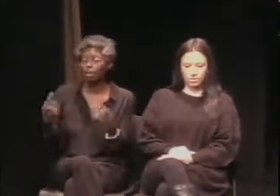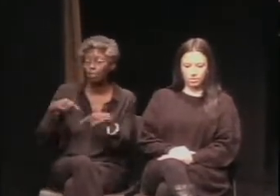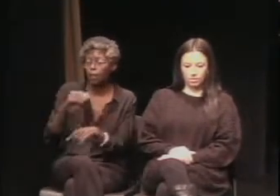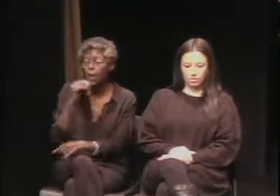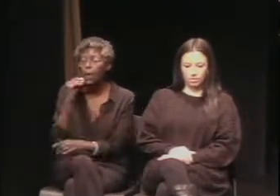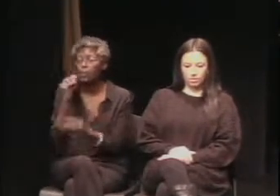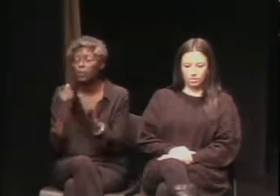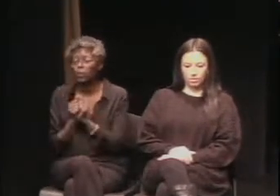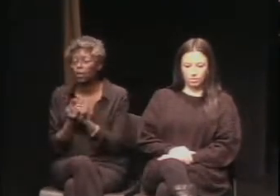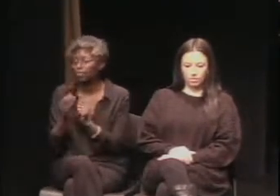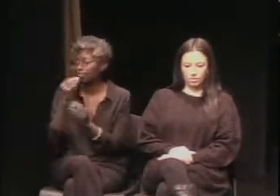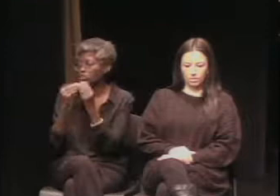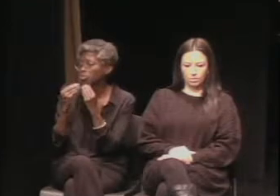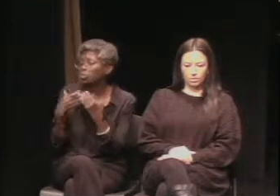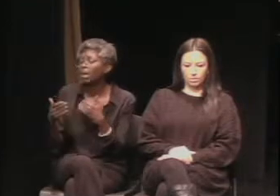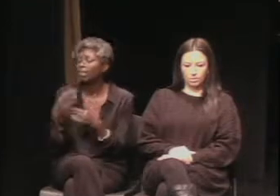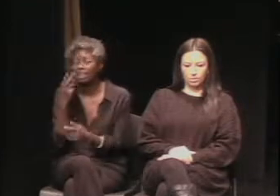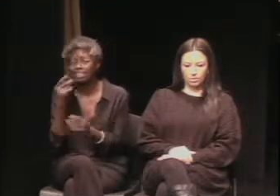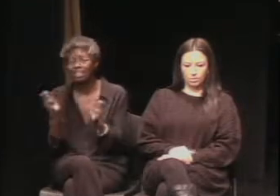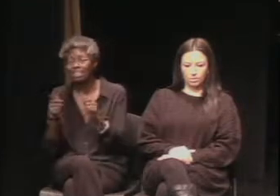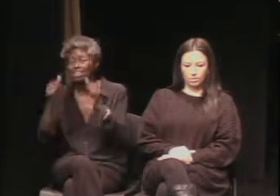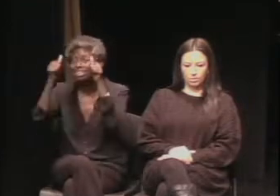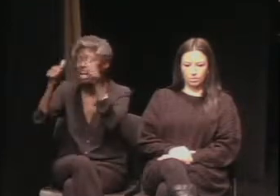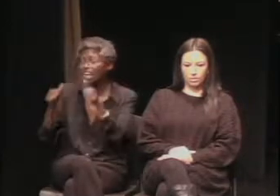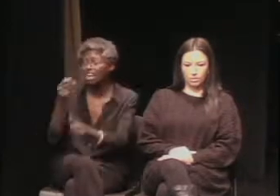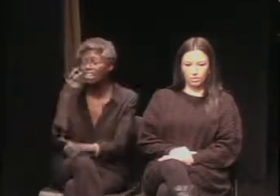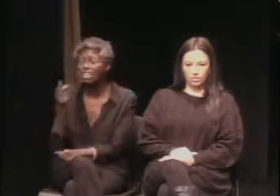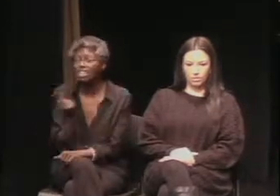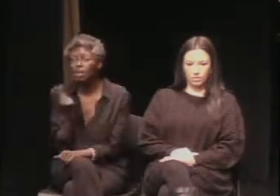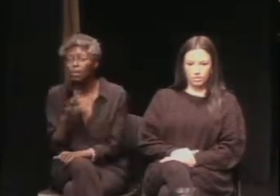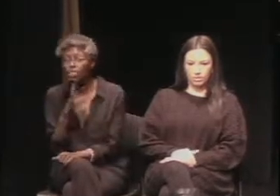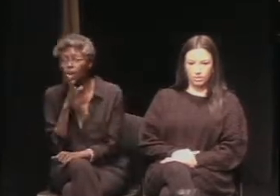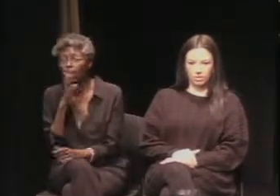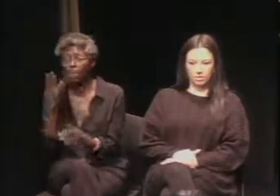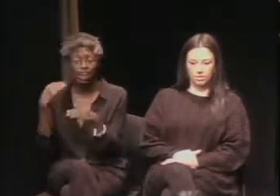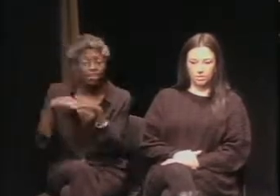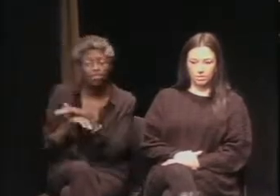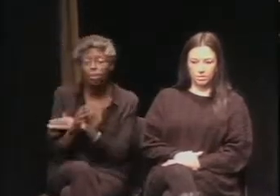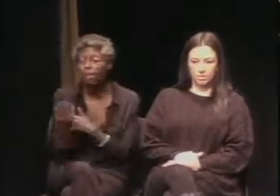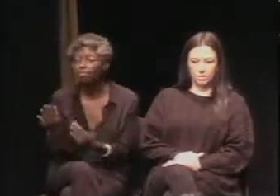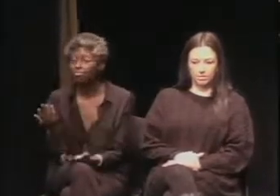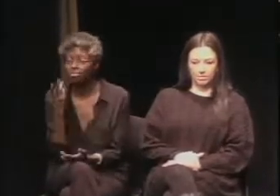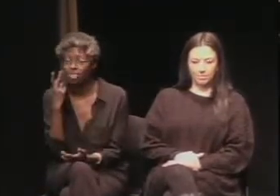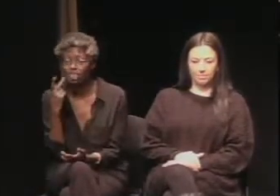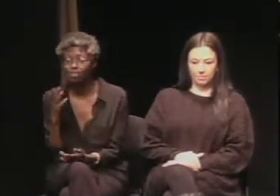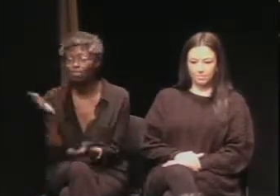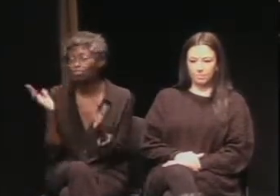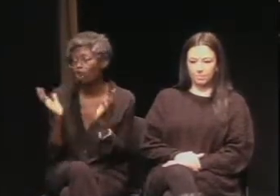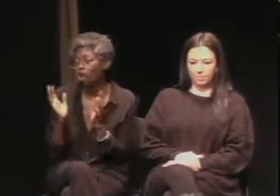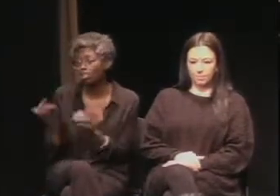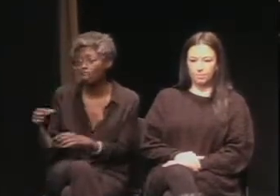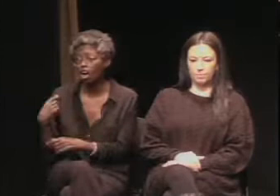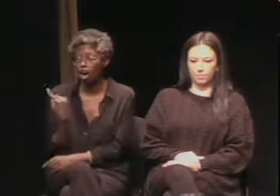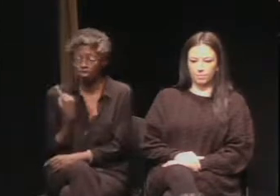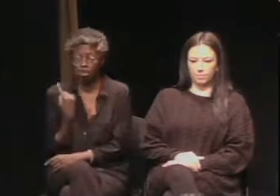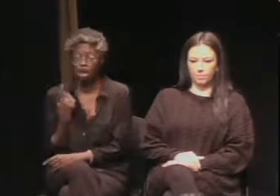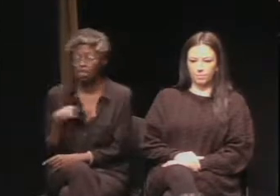see the big sign saying there was someone talking, and I'd just stop in for talks all the time. And you're